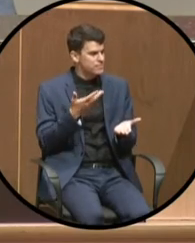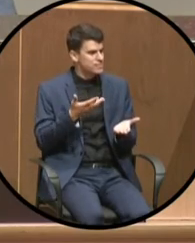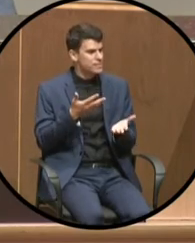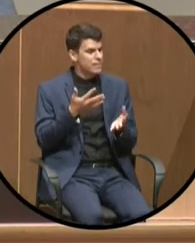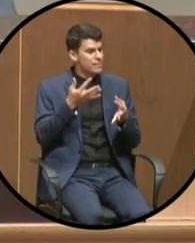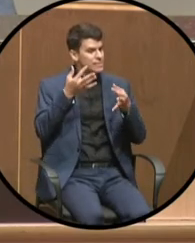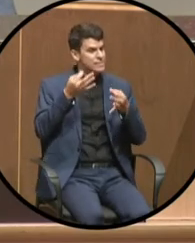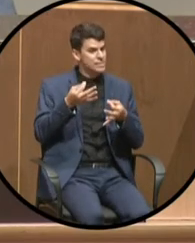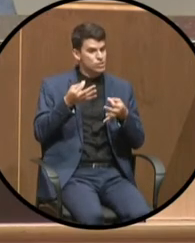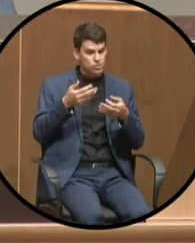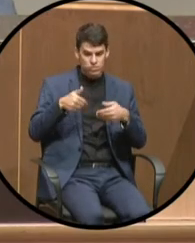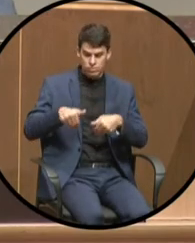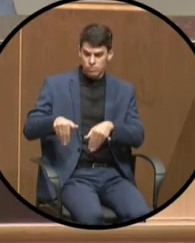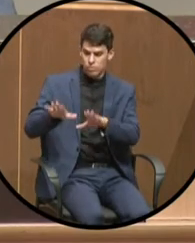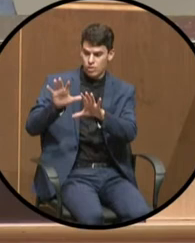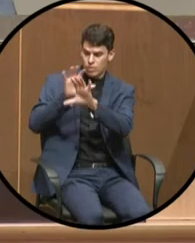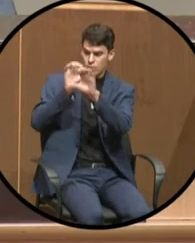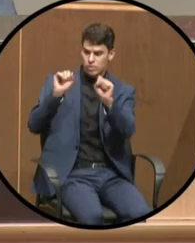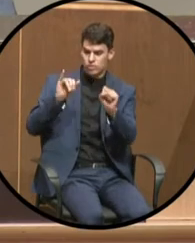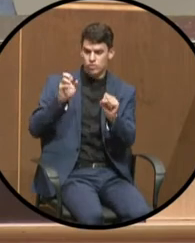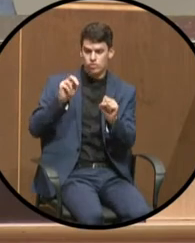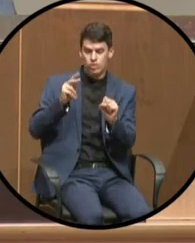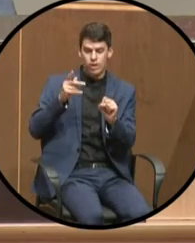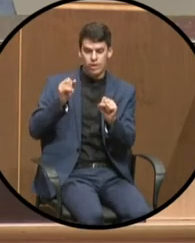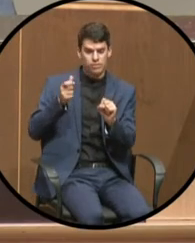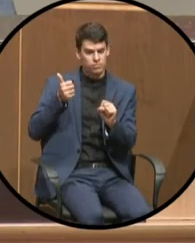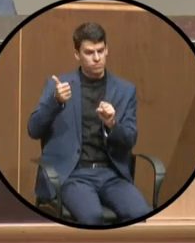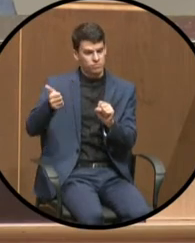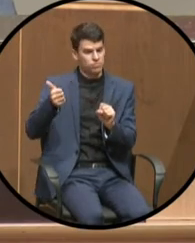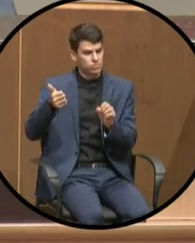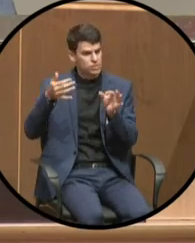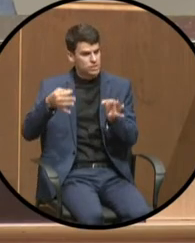decision to the superintendent if she needs to make those changes quickly.